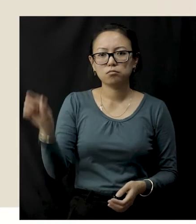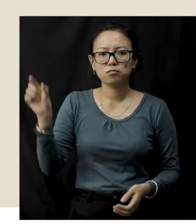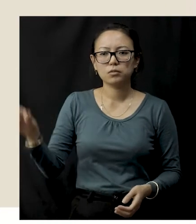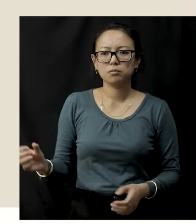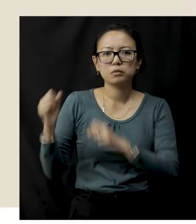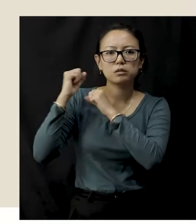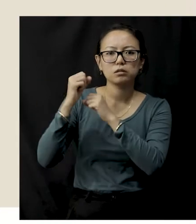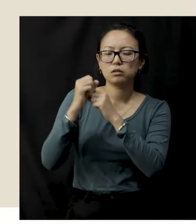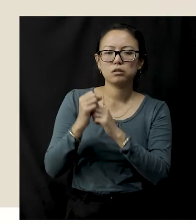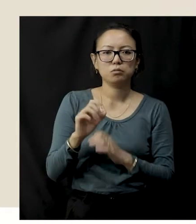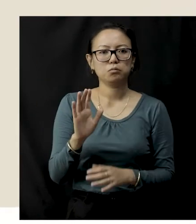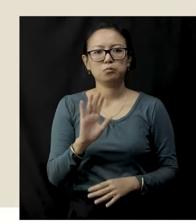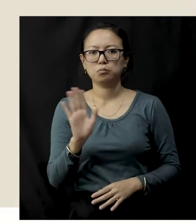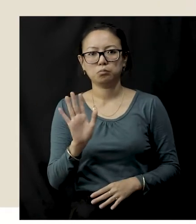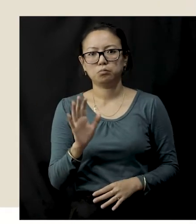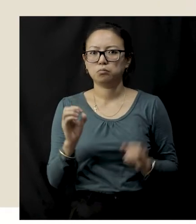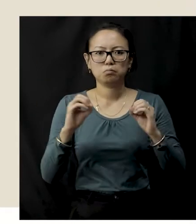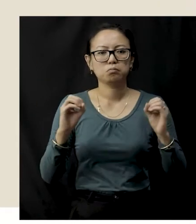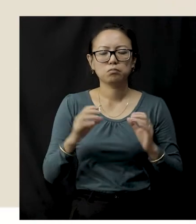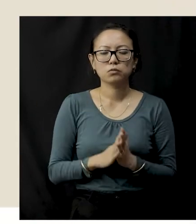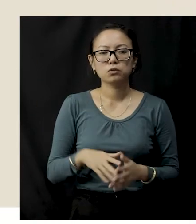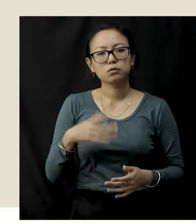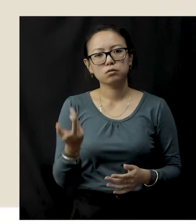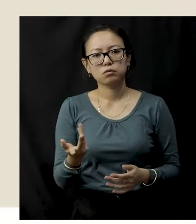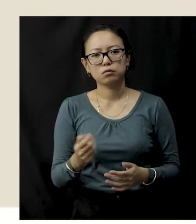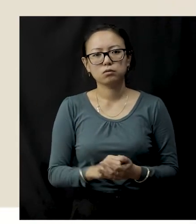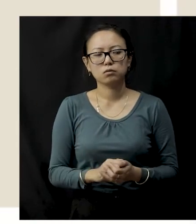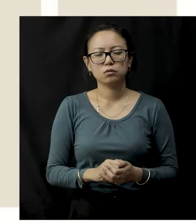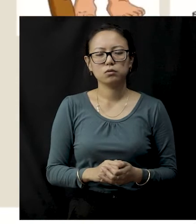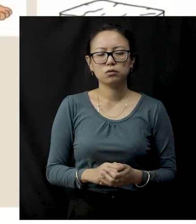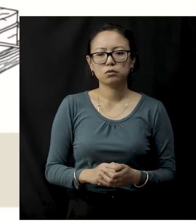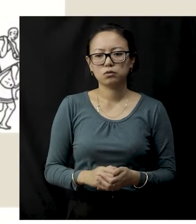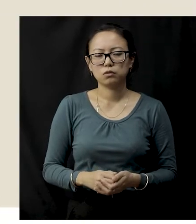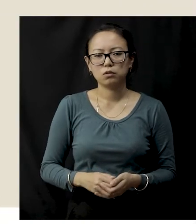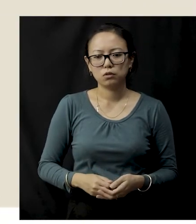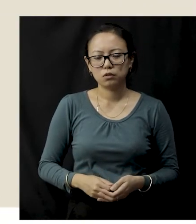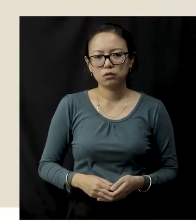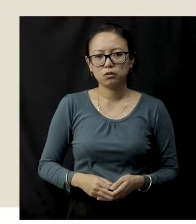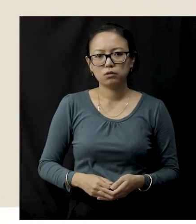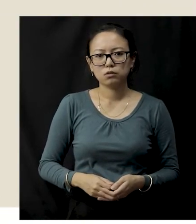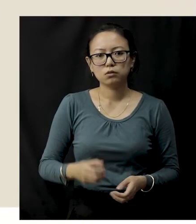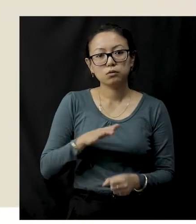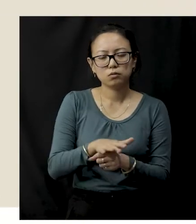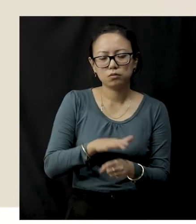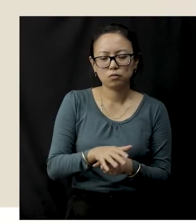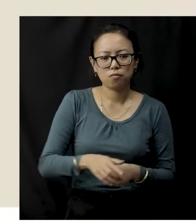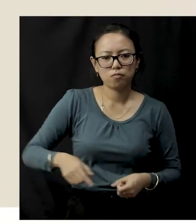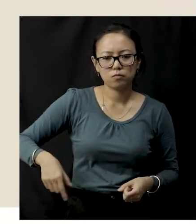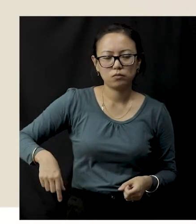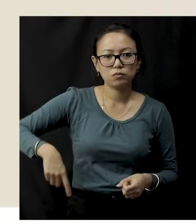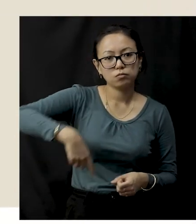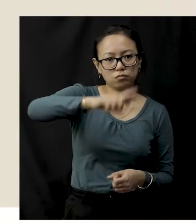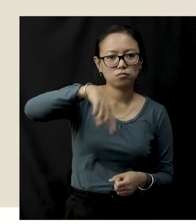could easily pull the rock and then this pyramid was made. Now there is another